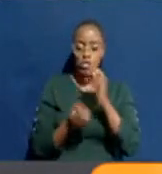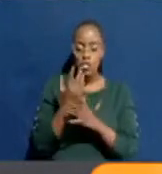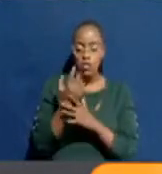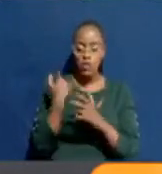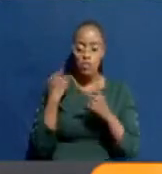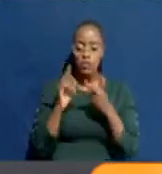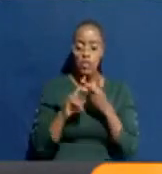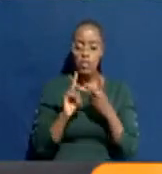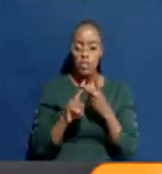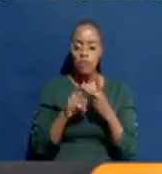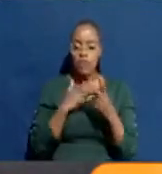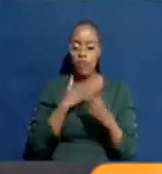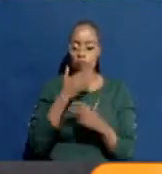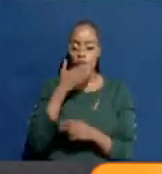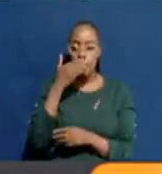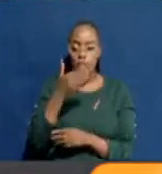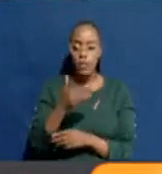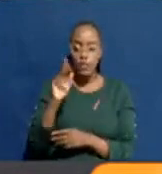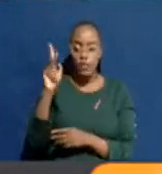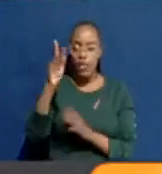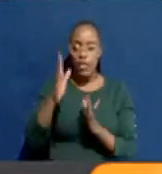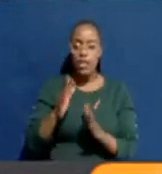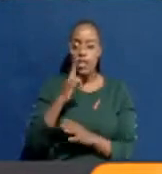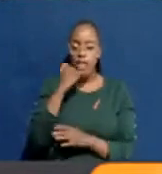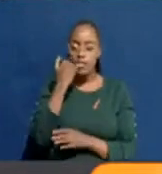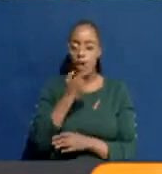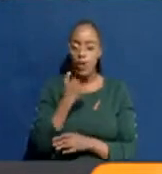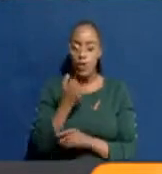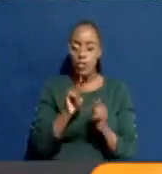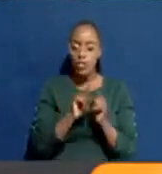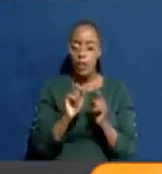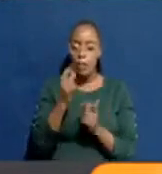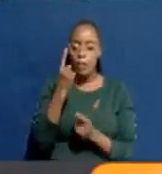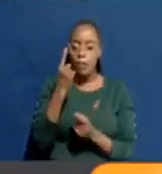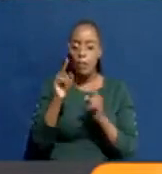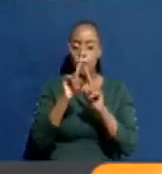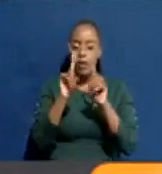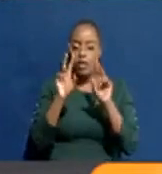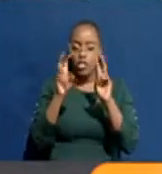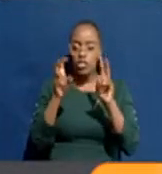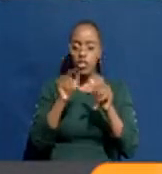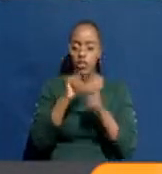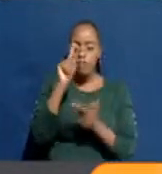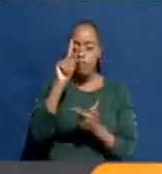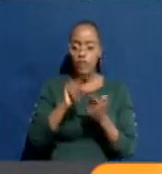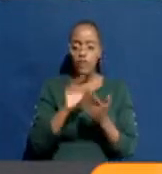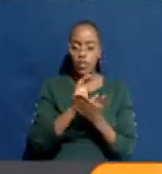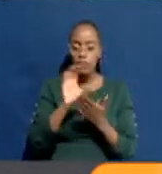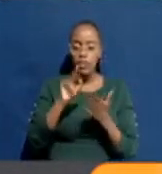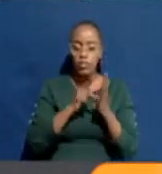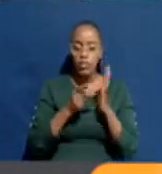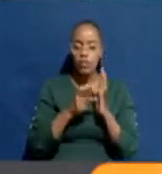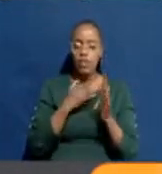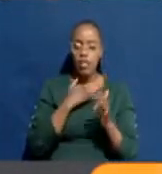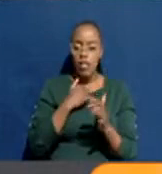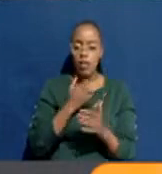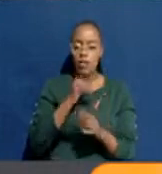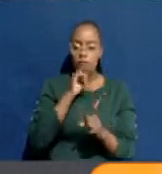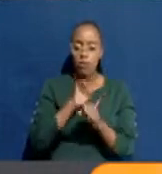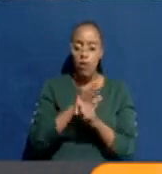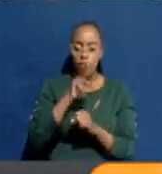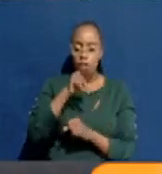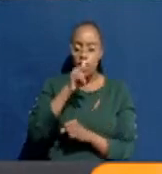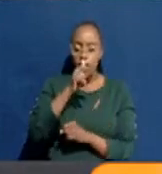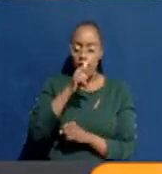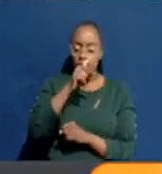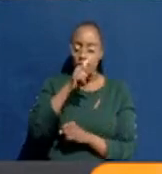Number two, because I want to answer the Kenyan who also raised issues. Mm-hmm. Reduce on capital projects. I want to assure Kiprono that we